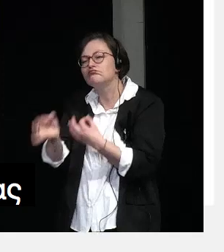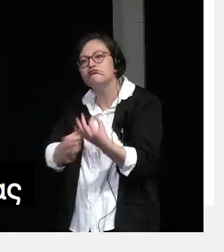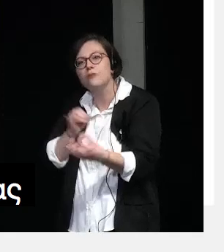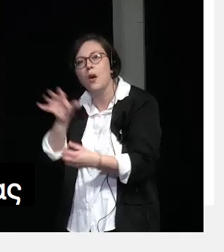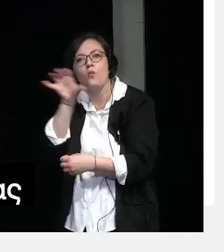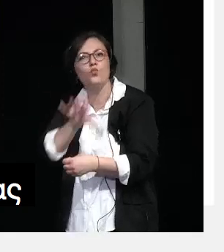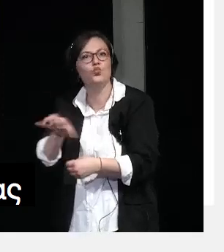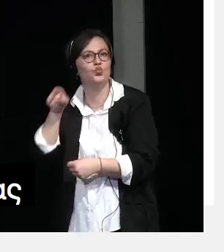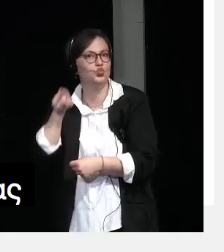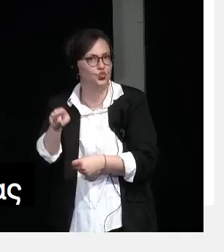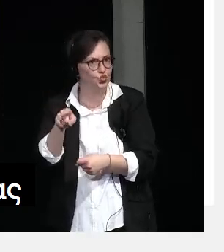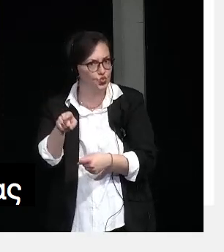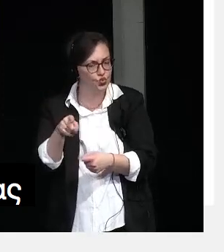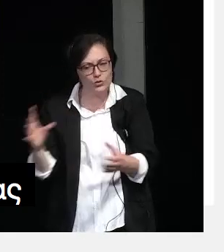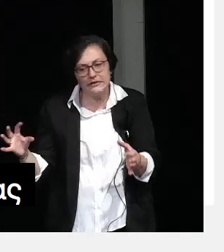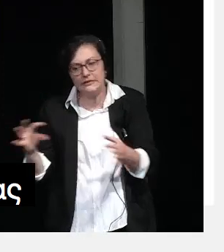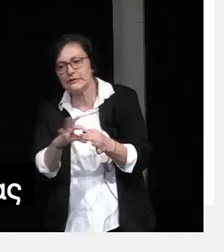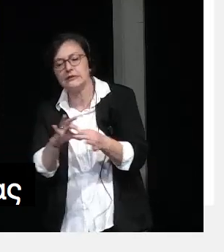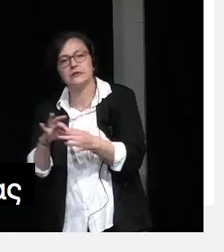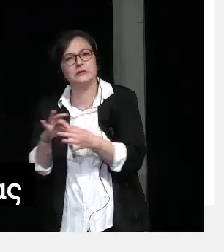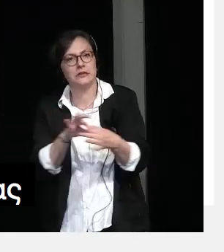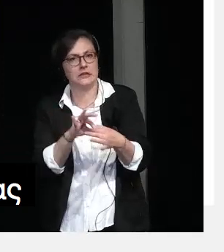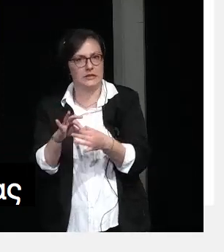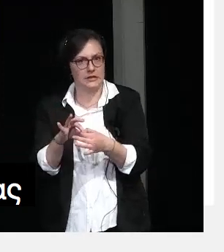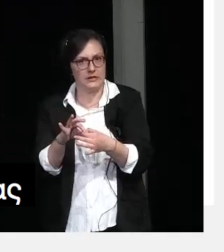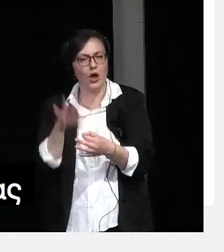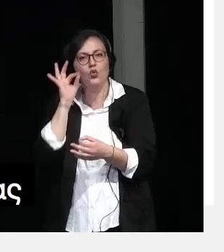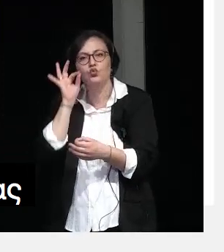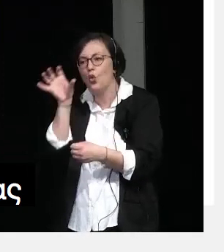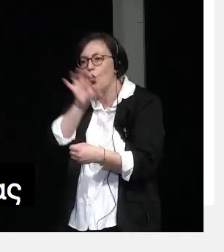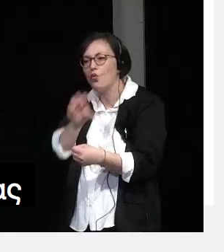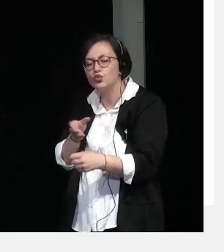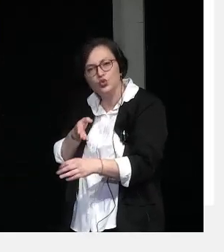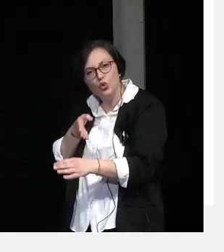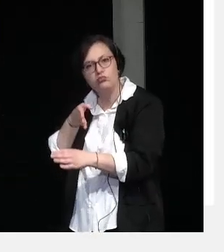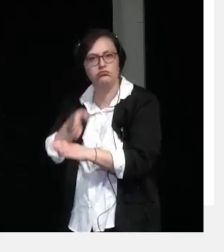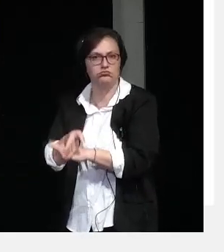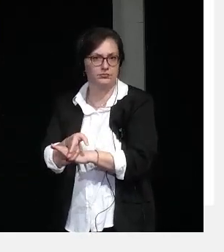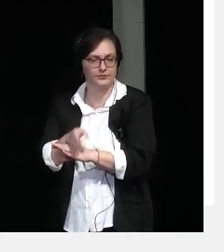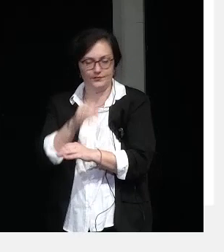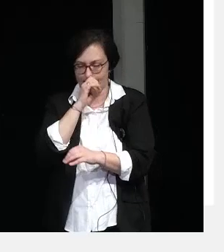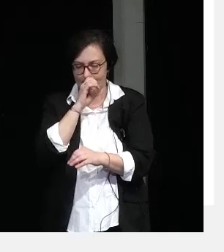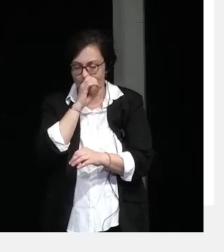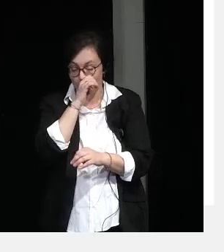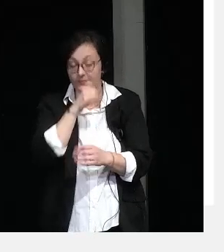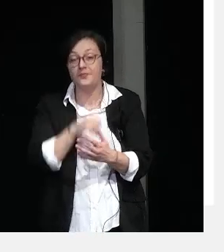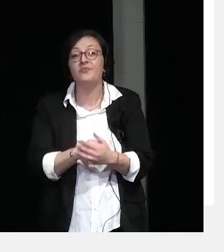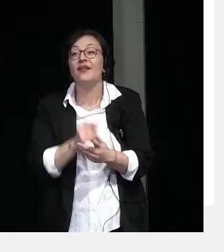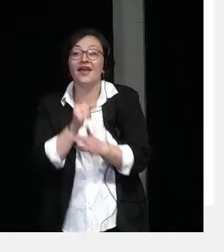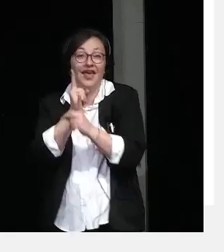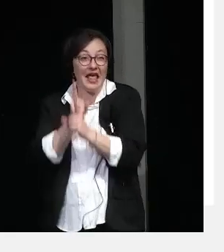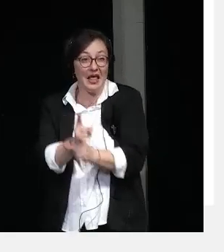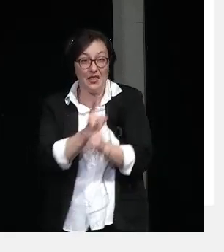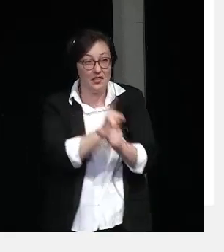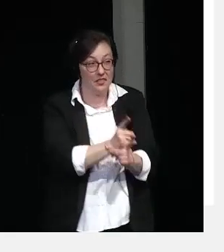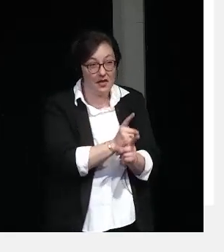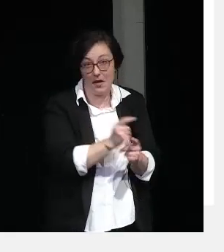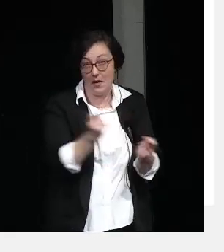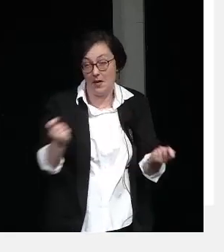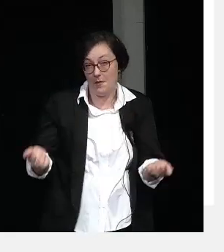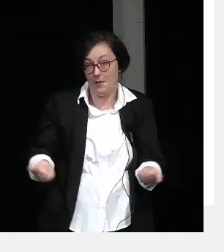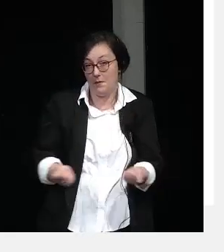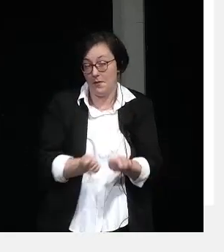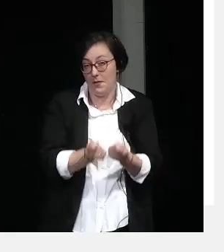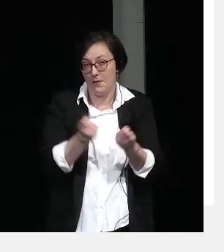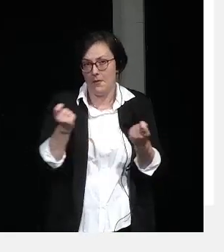that will include things that you haven't even thought of. So that is my proposal for every single